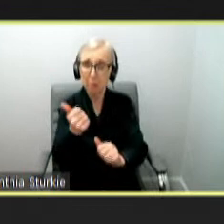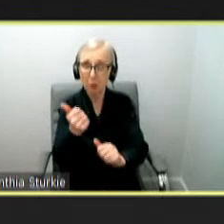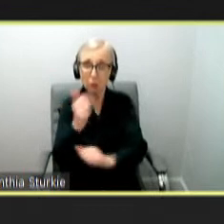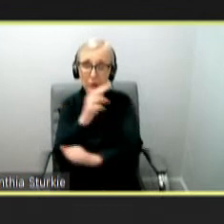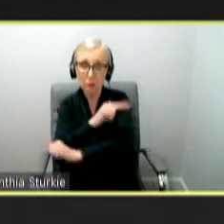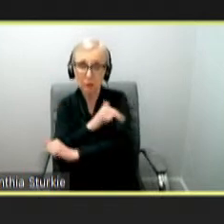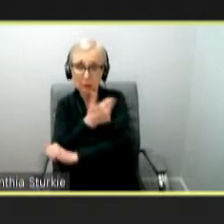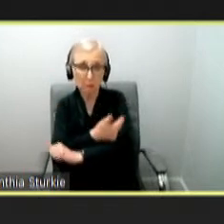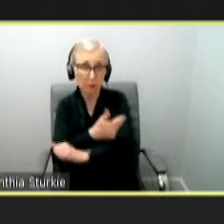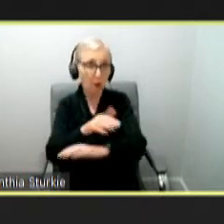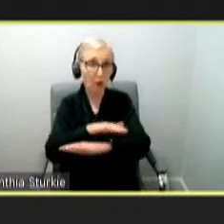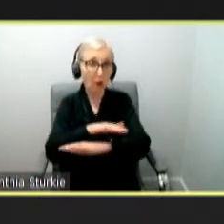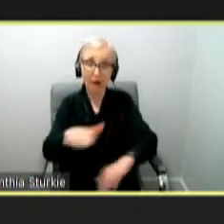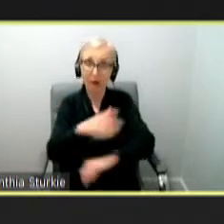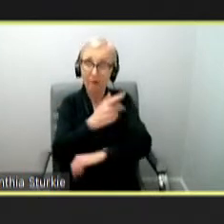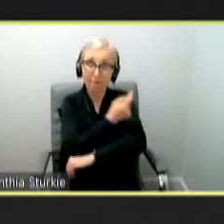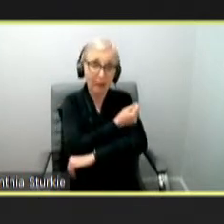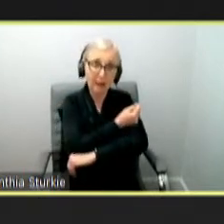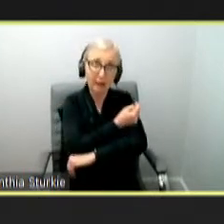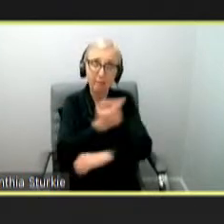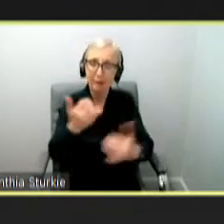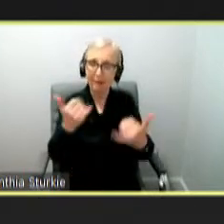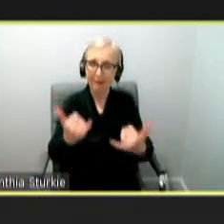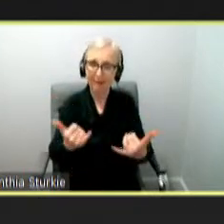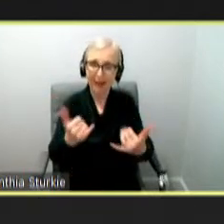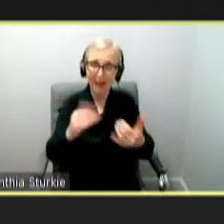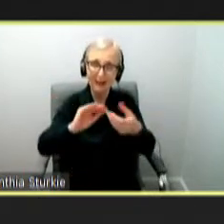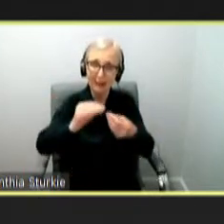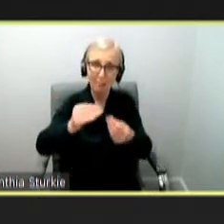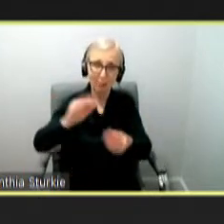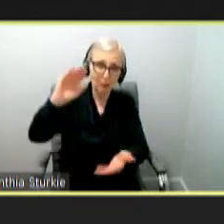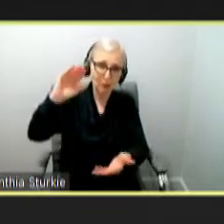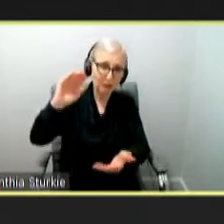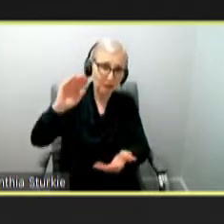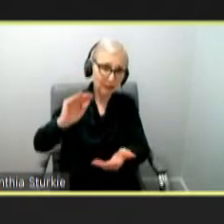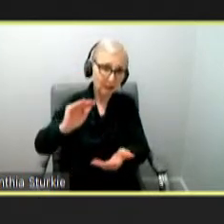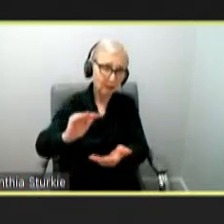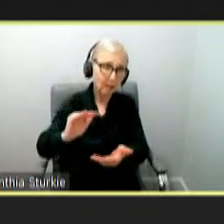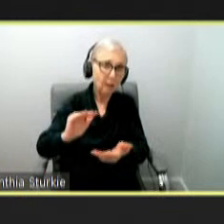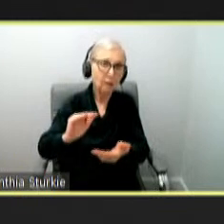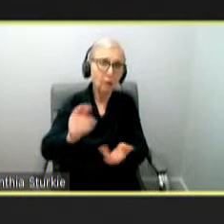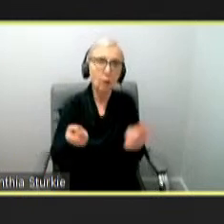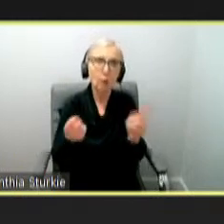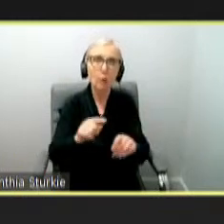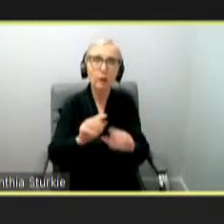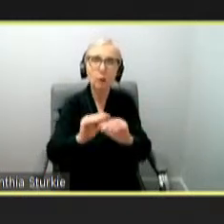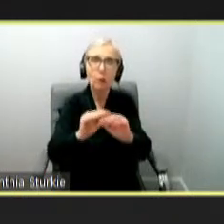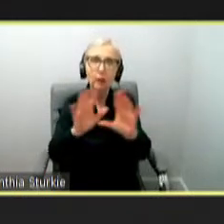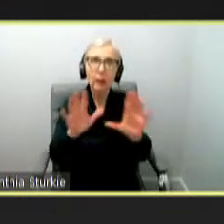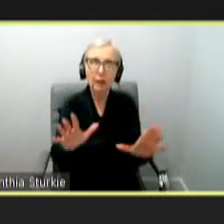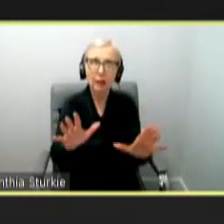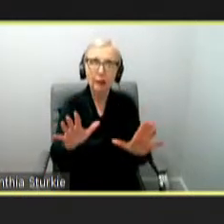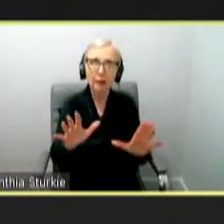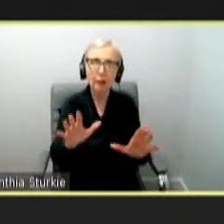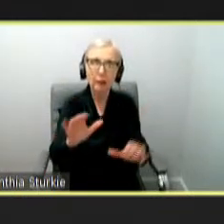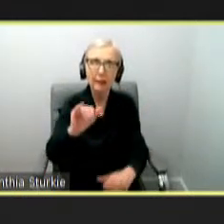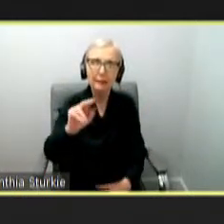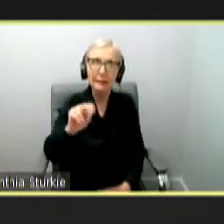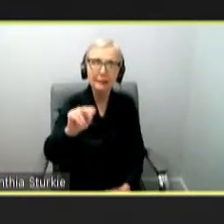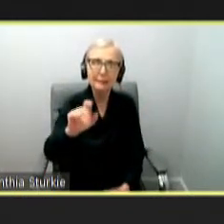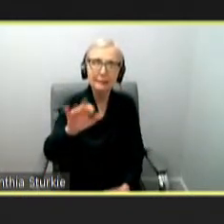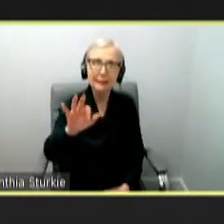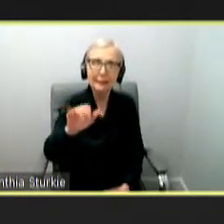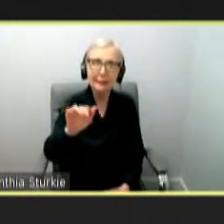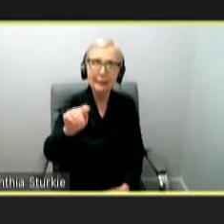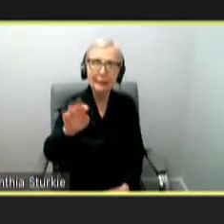the unvaccinated, but that share is starting to change. So at what point do we clarify this, and what kind of a factor does incidental COVID play in all